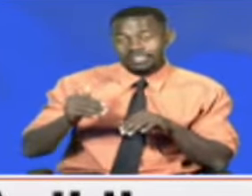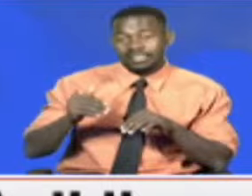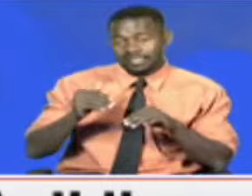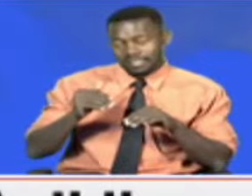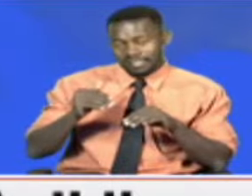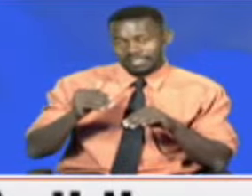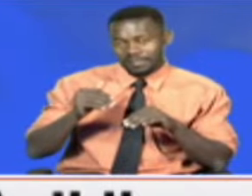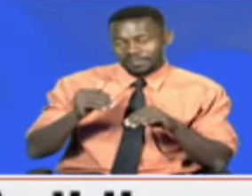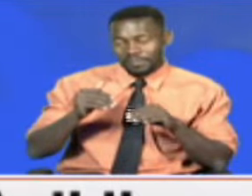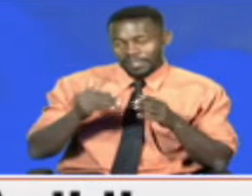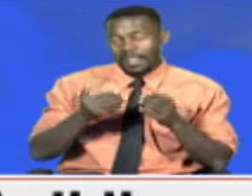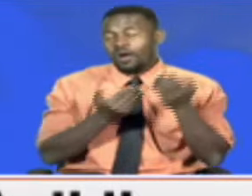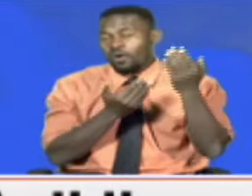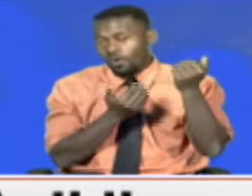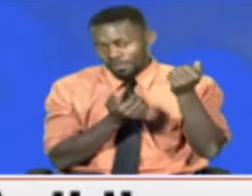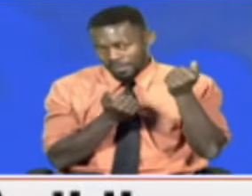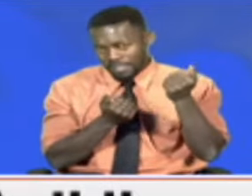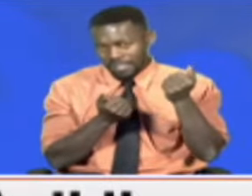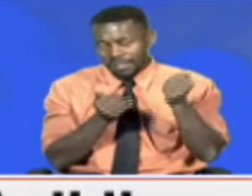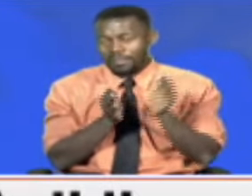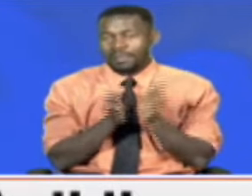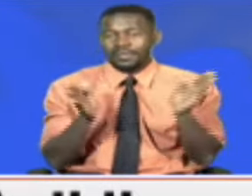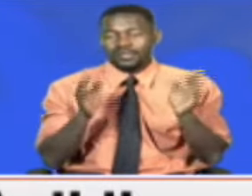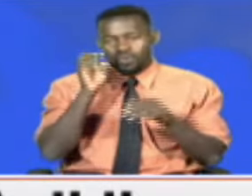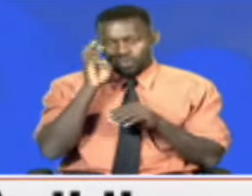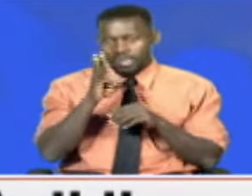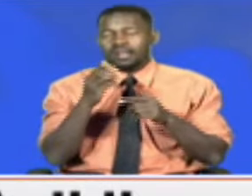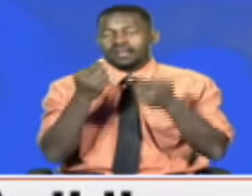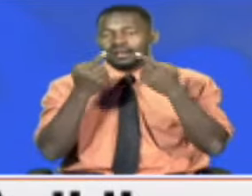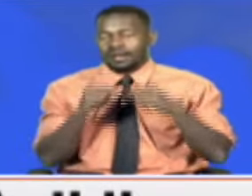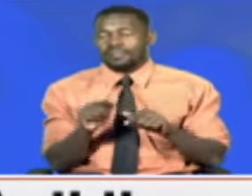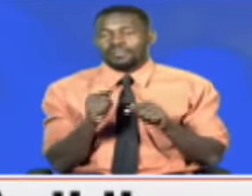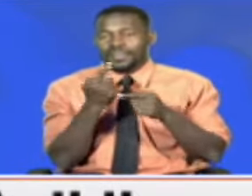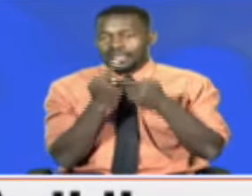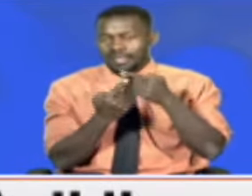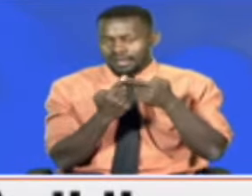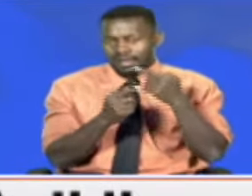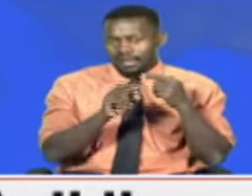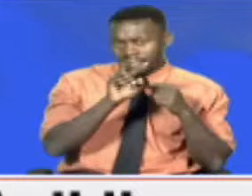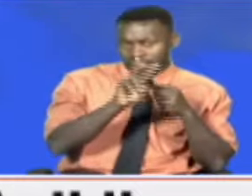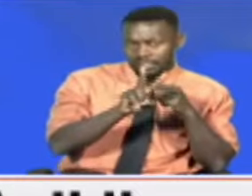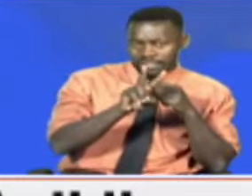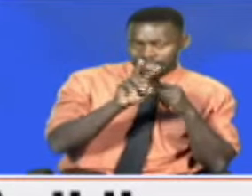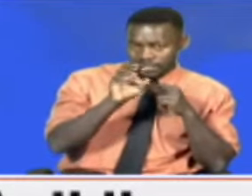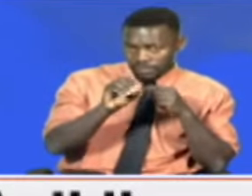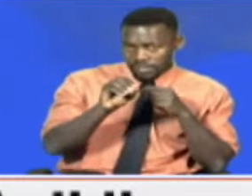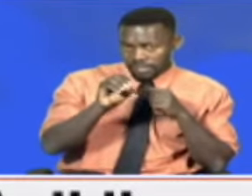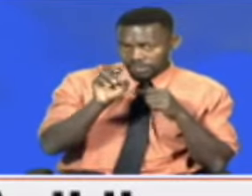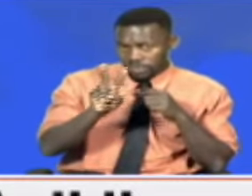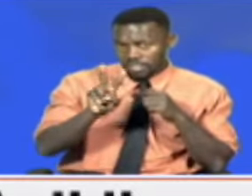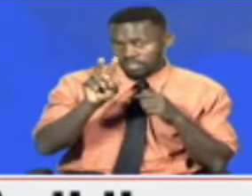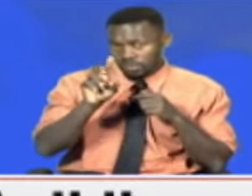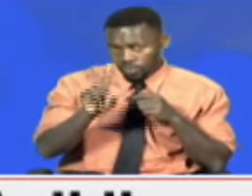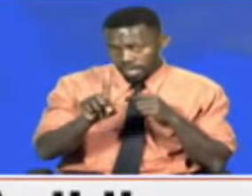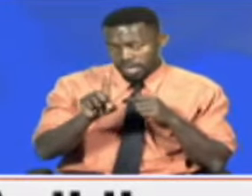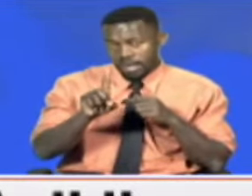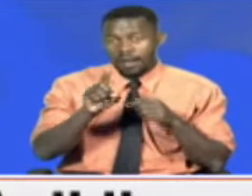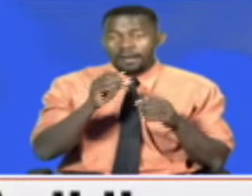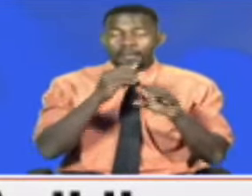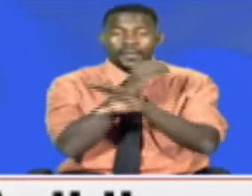city, tunatarajia wageni. Itakumbukwa kuwa mnamo mwaka 2021 Rais aliyestaafu Uhuru